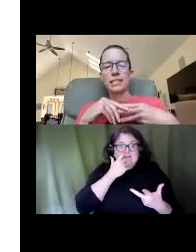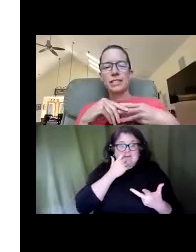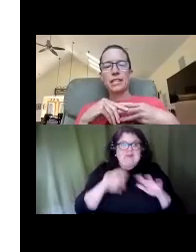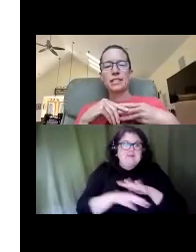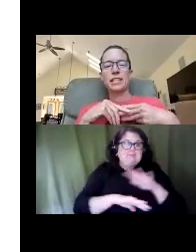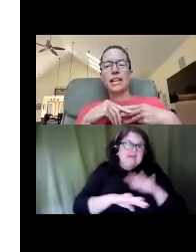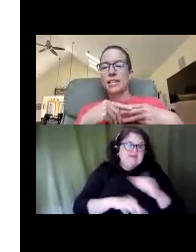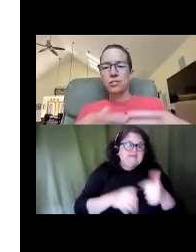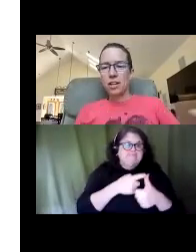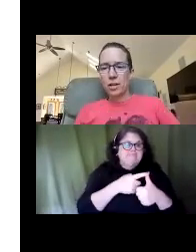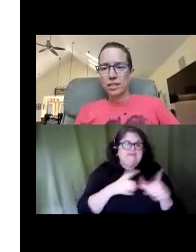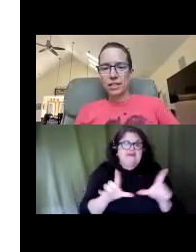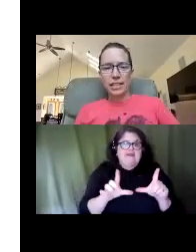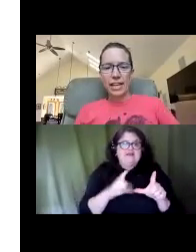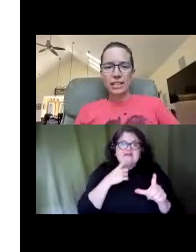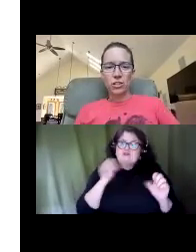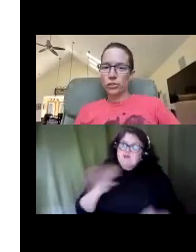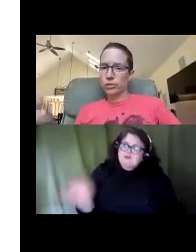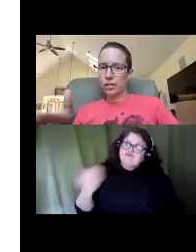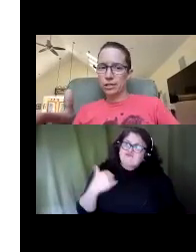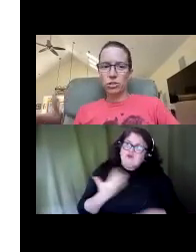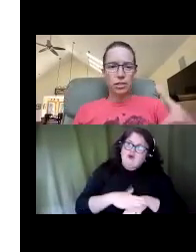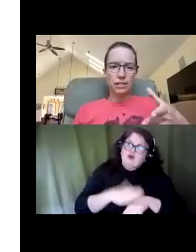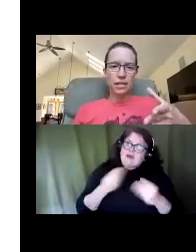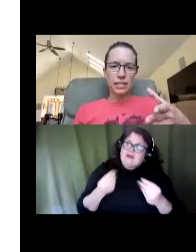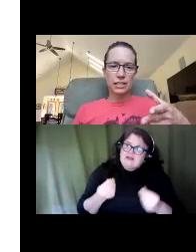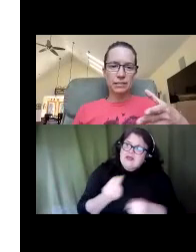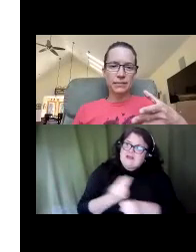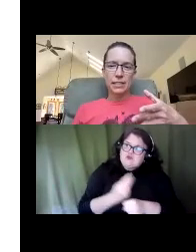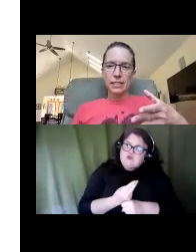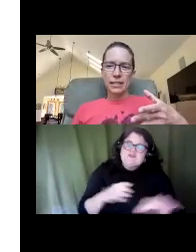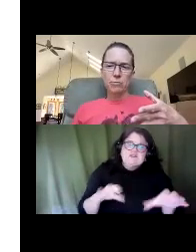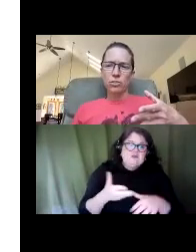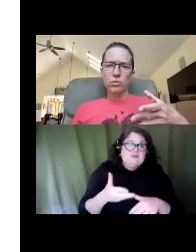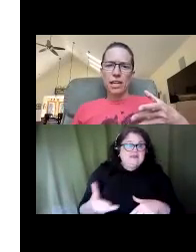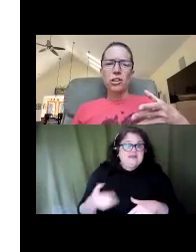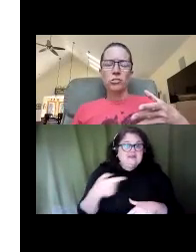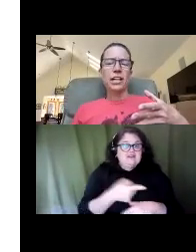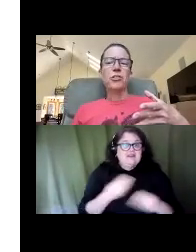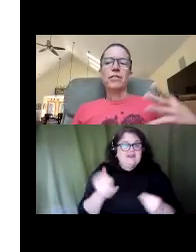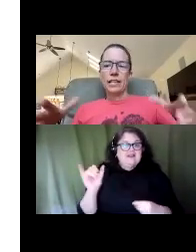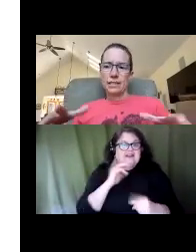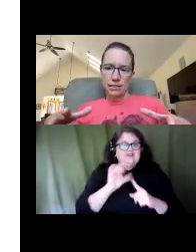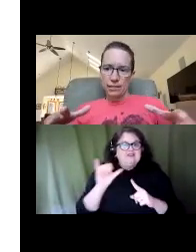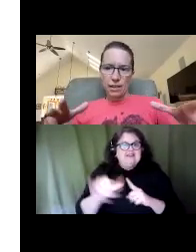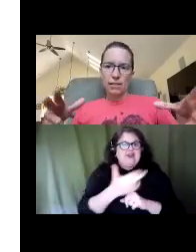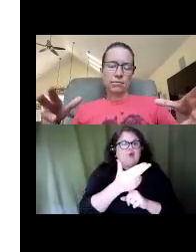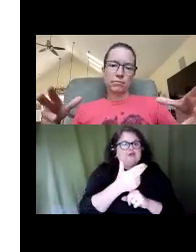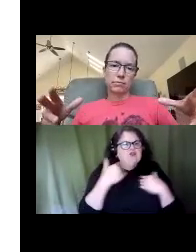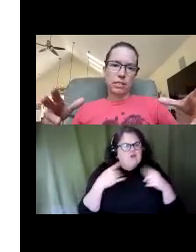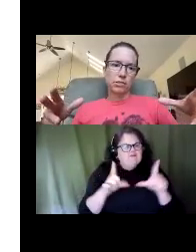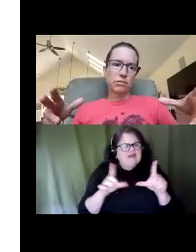a license tends to say, hey, you can come onto the land and use it and do things on it. Like when you stay at a hotel, you have a license to